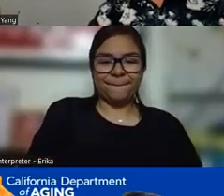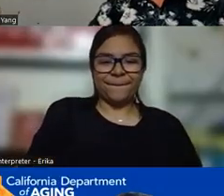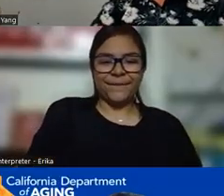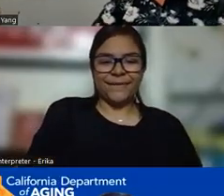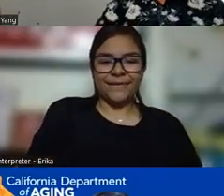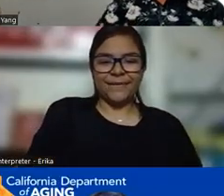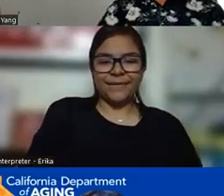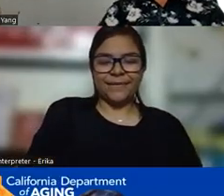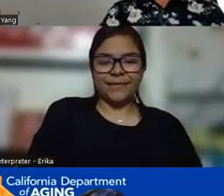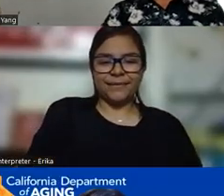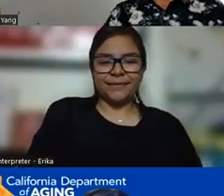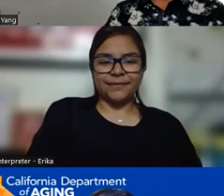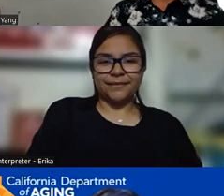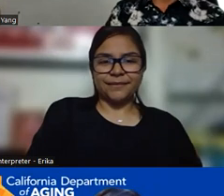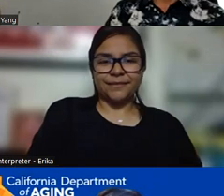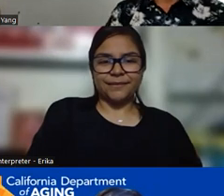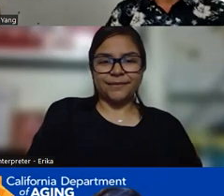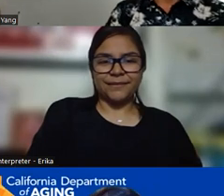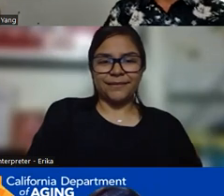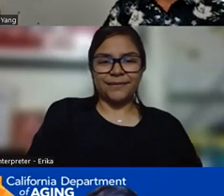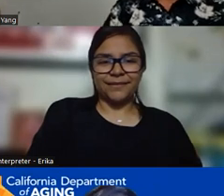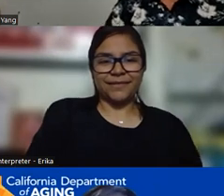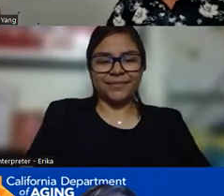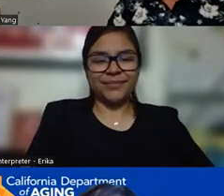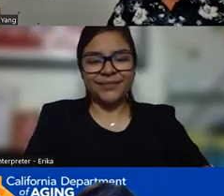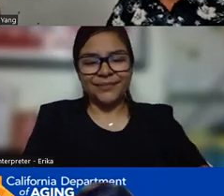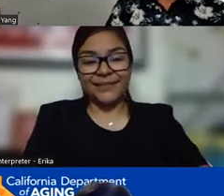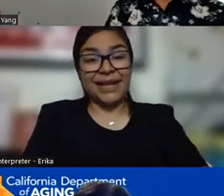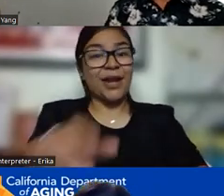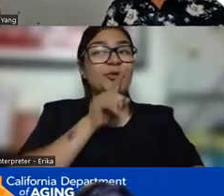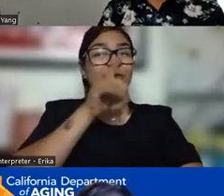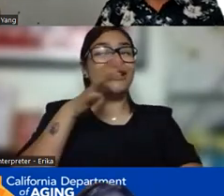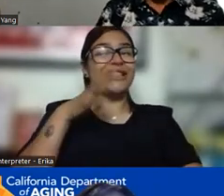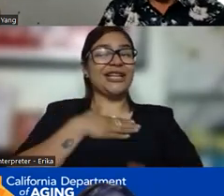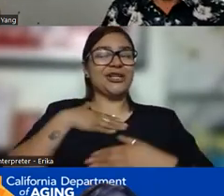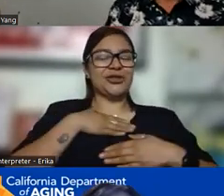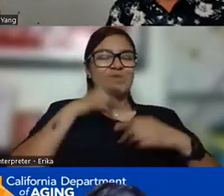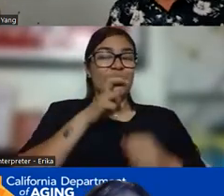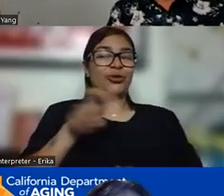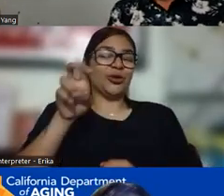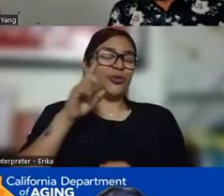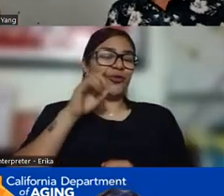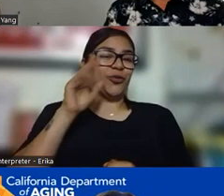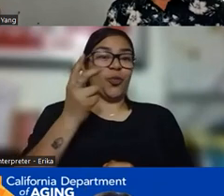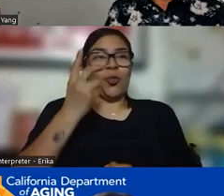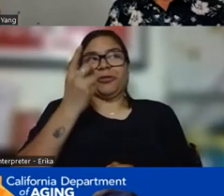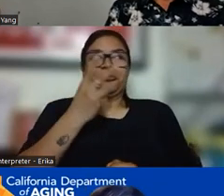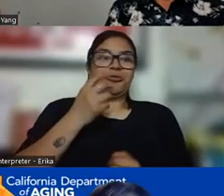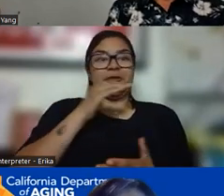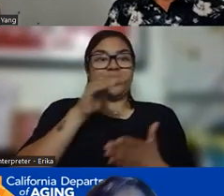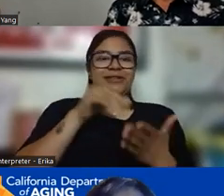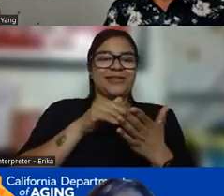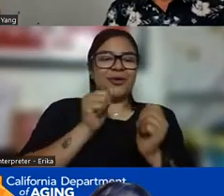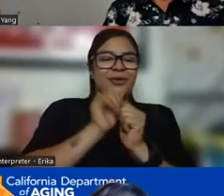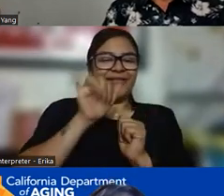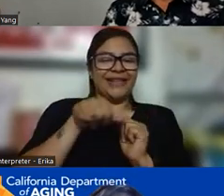Thank you so much, Thang. I would really love to do a field trip to your organization, and whoever would